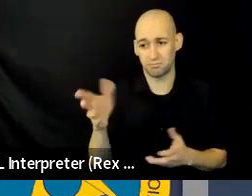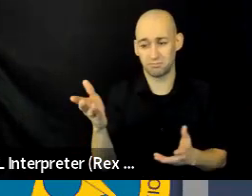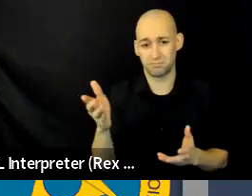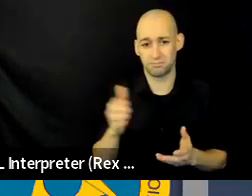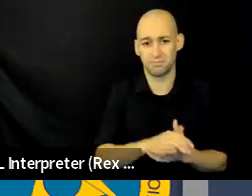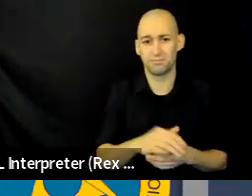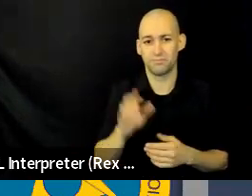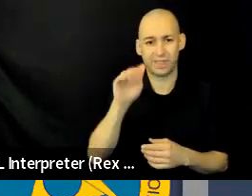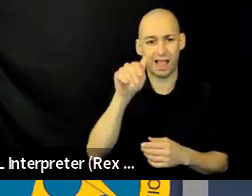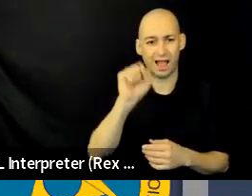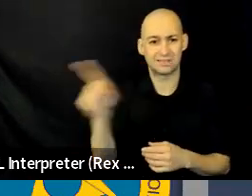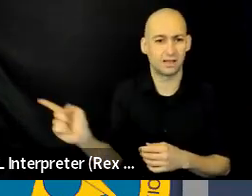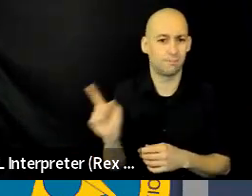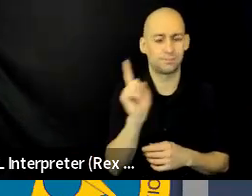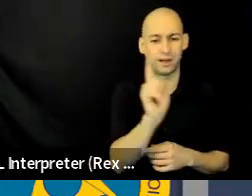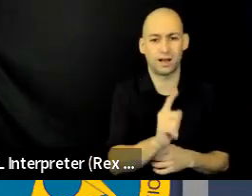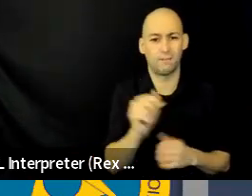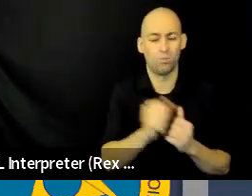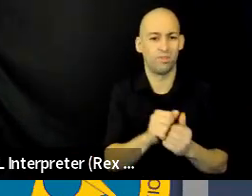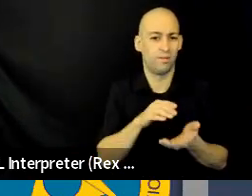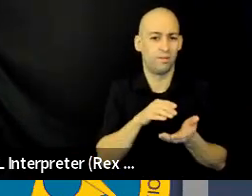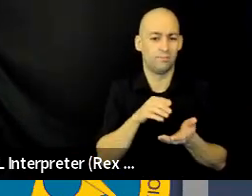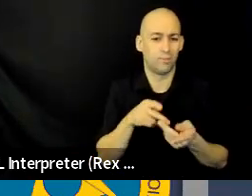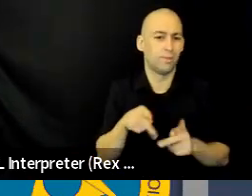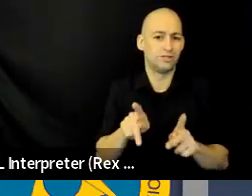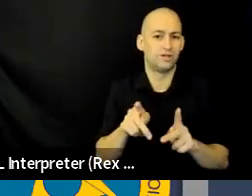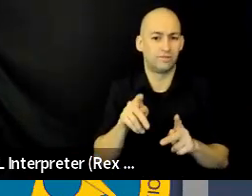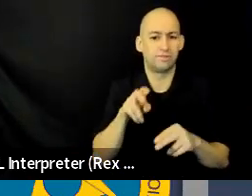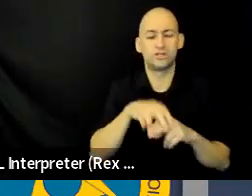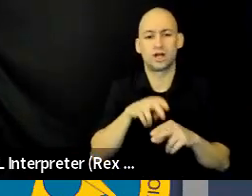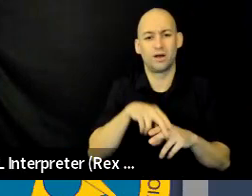back up with the permission of the chair, could someone let